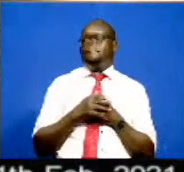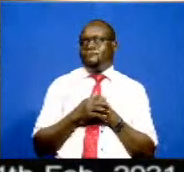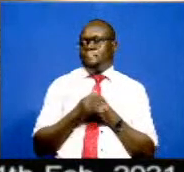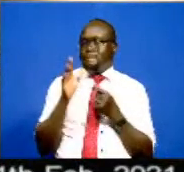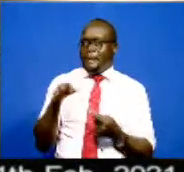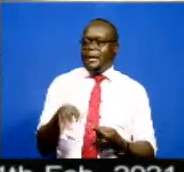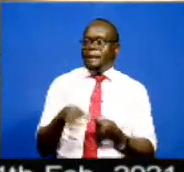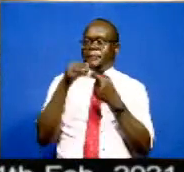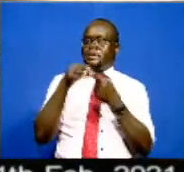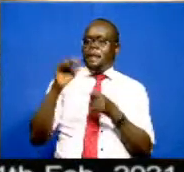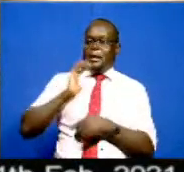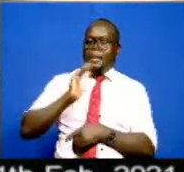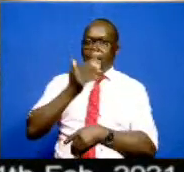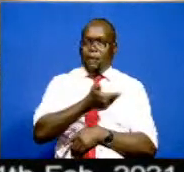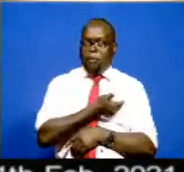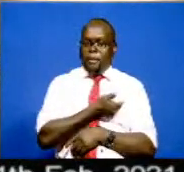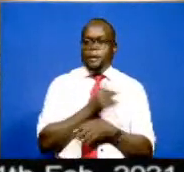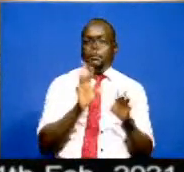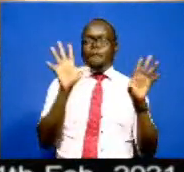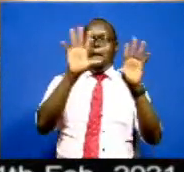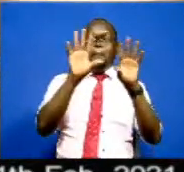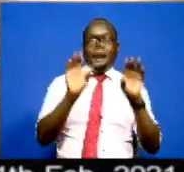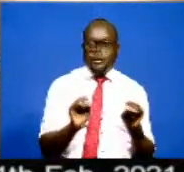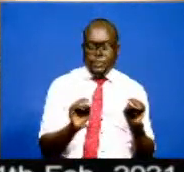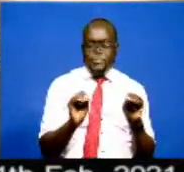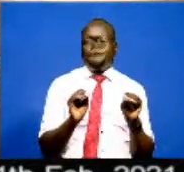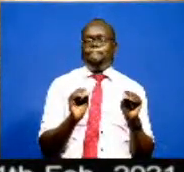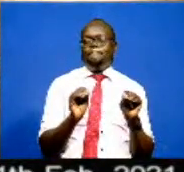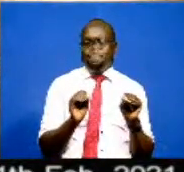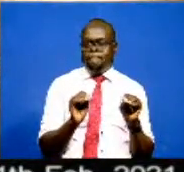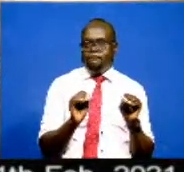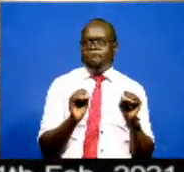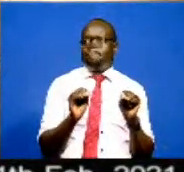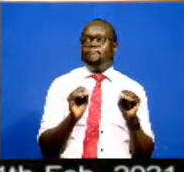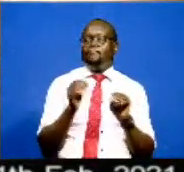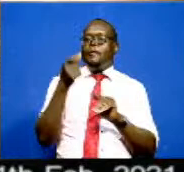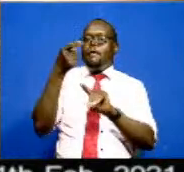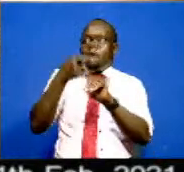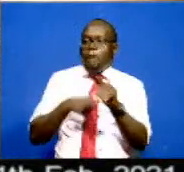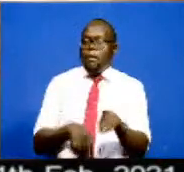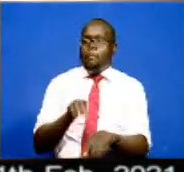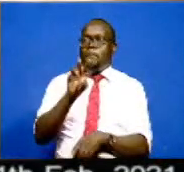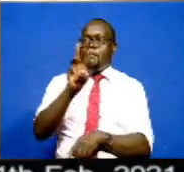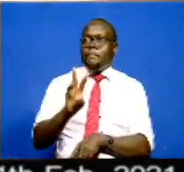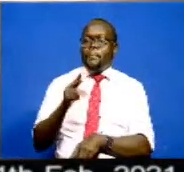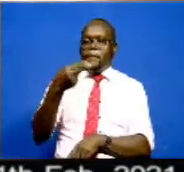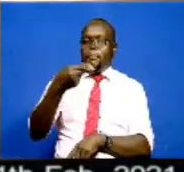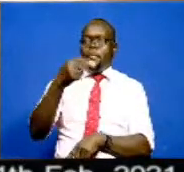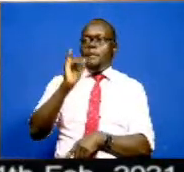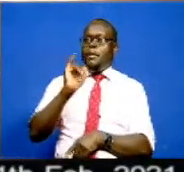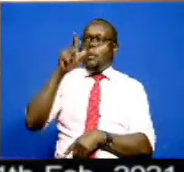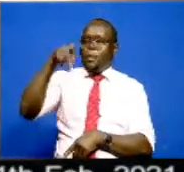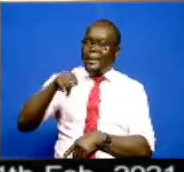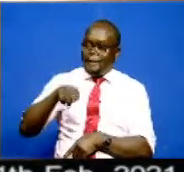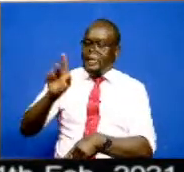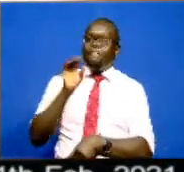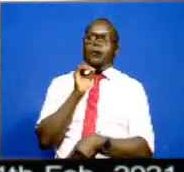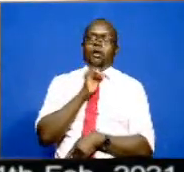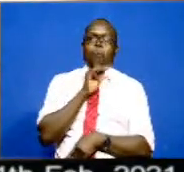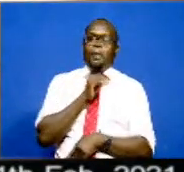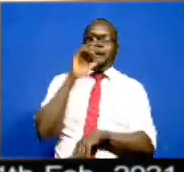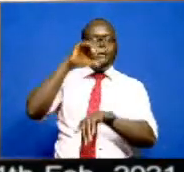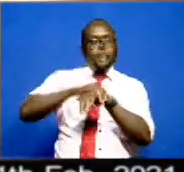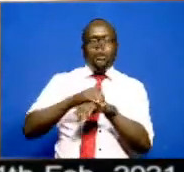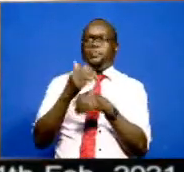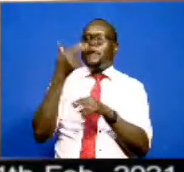especially this Committee on Budget, Honourable Speaker. And Honourable Speaker, coming from the whip, that is the one that is complaining, and we received the names.